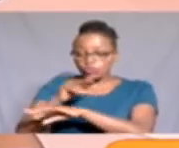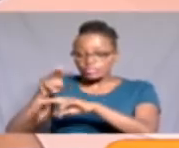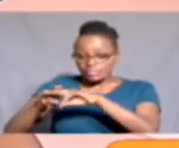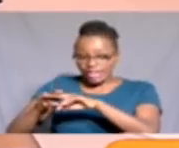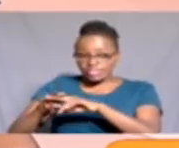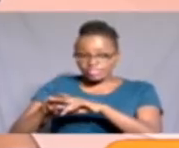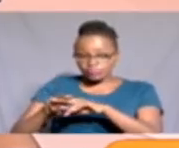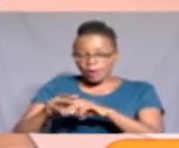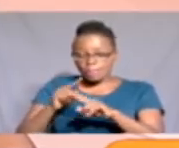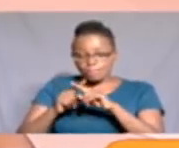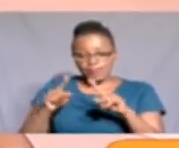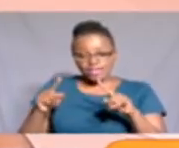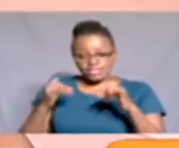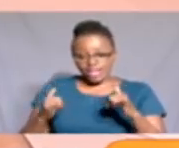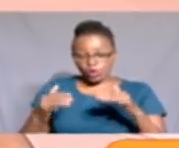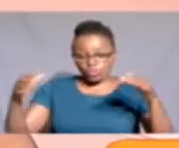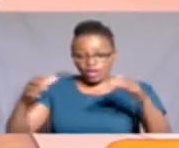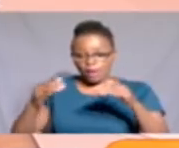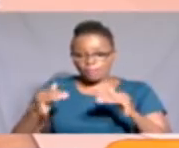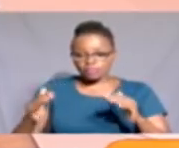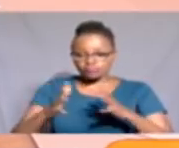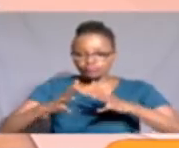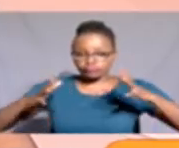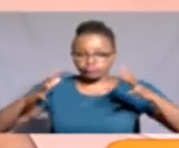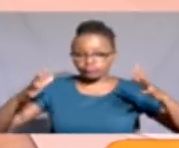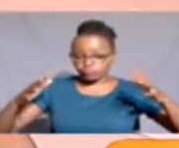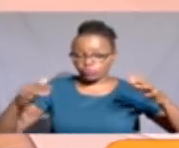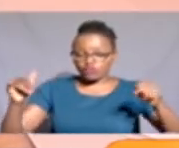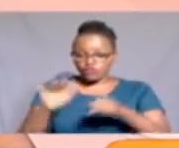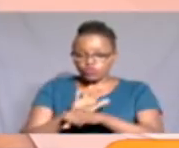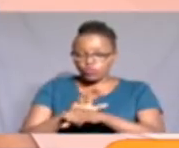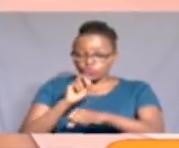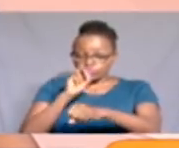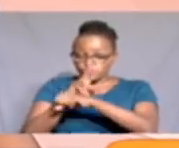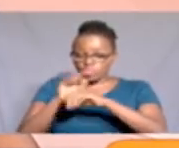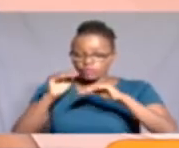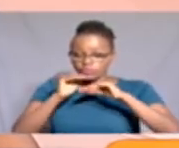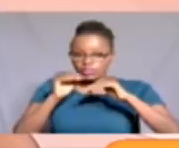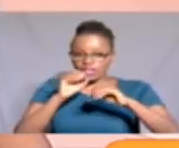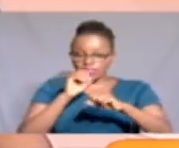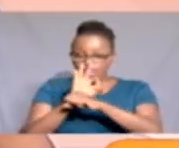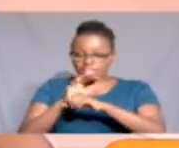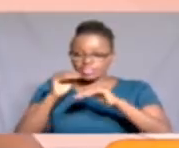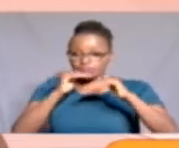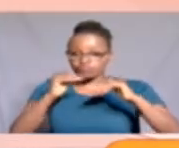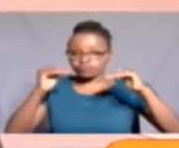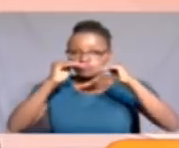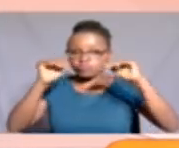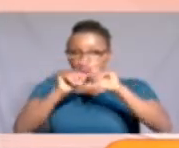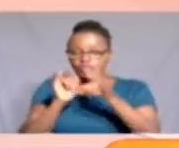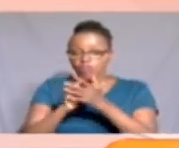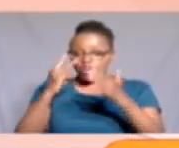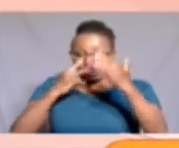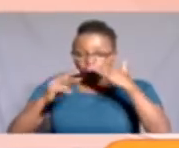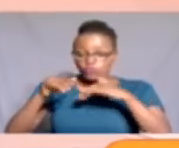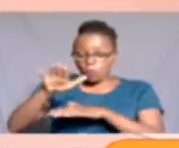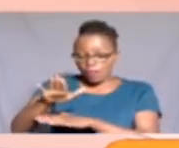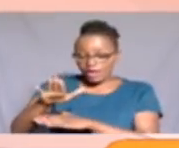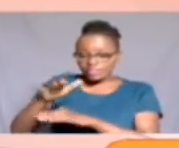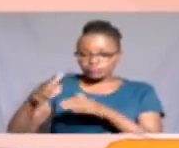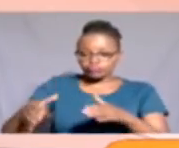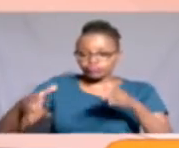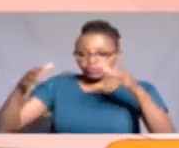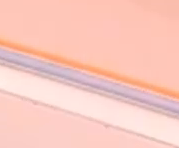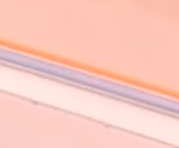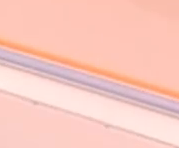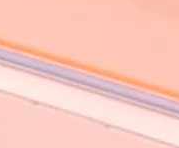on, except the firm has expanded to the entire 12th and 13th floor at Viewpark Towers here in